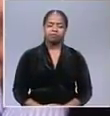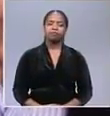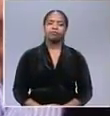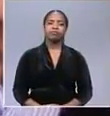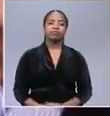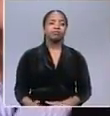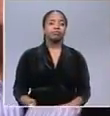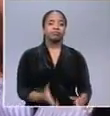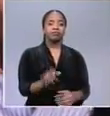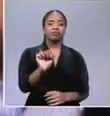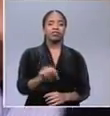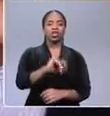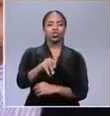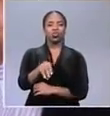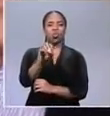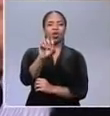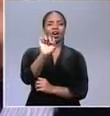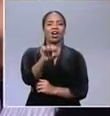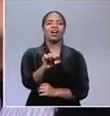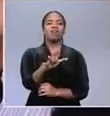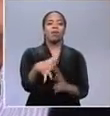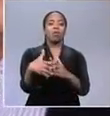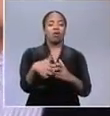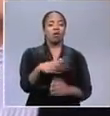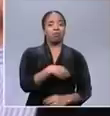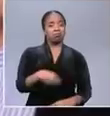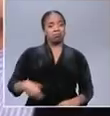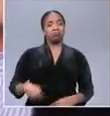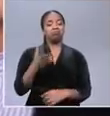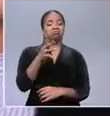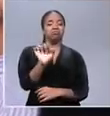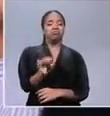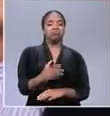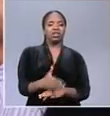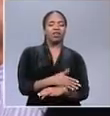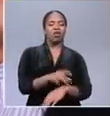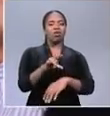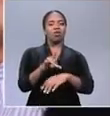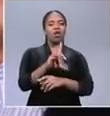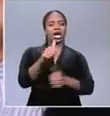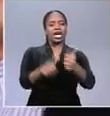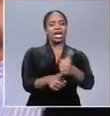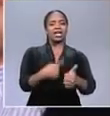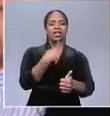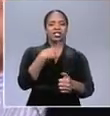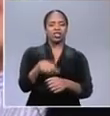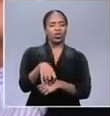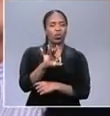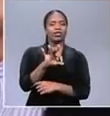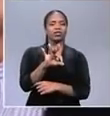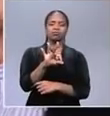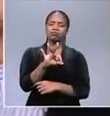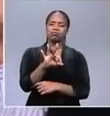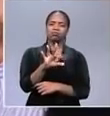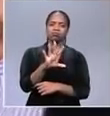Joe Biden has joined the race for the United States #1 post. The former vice president announced his third presidential bid in